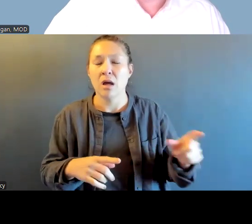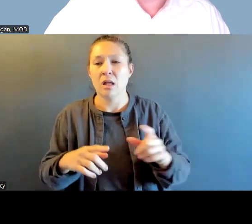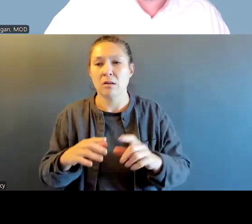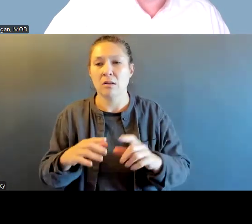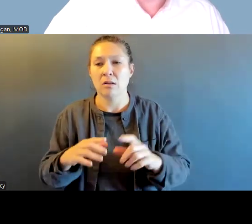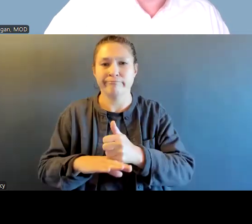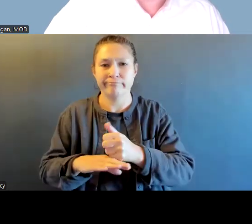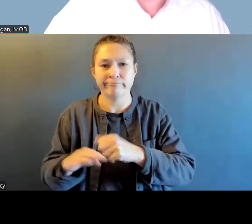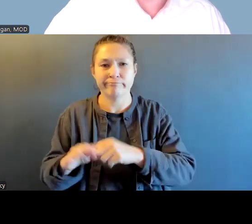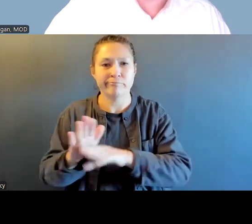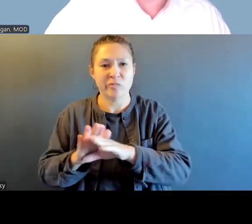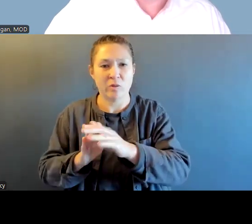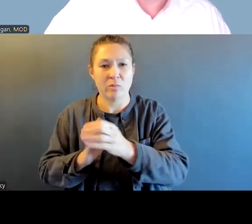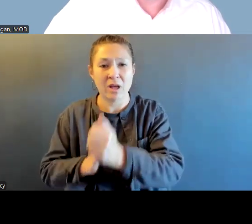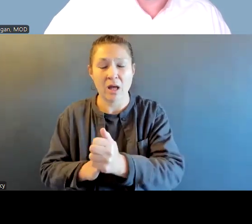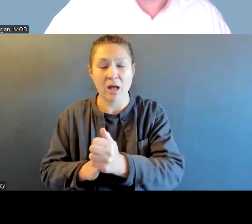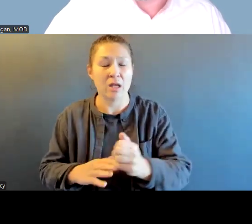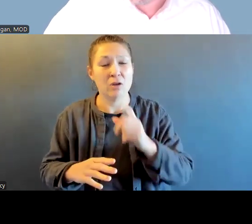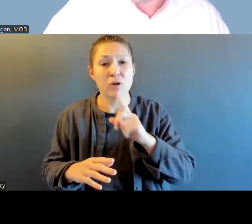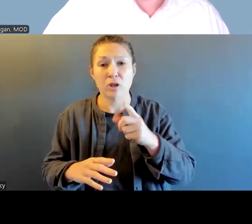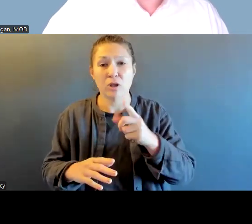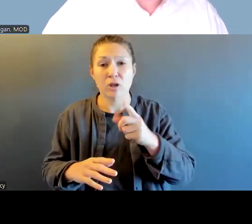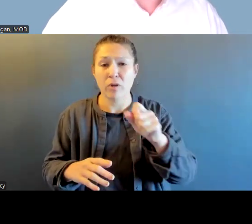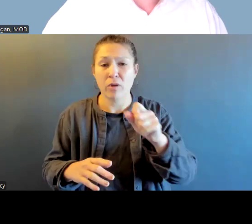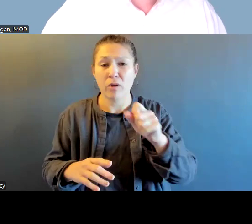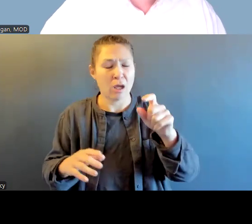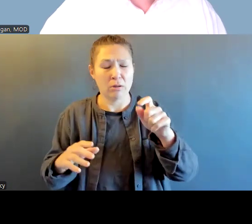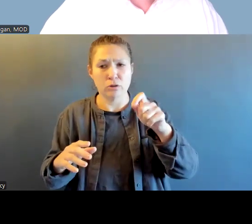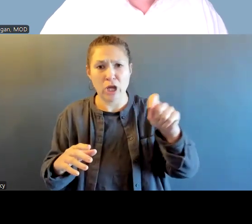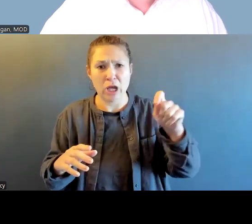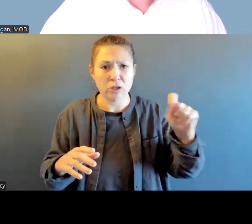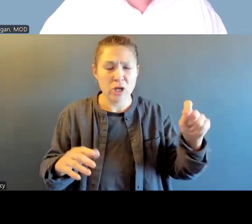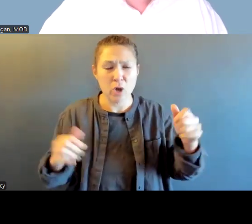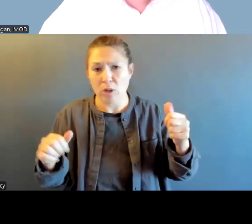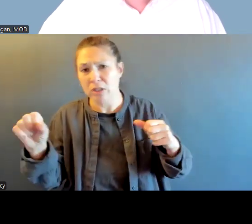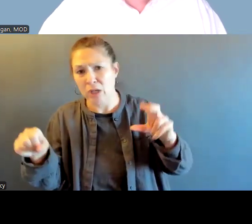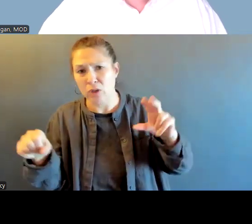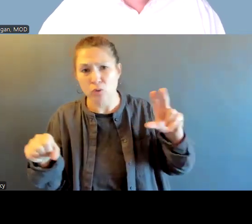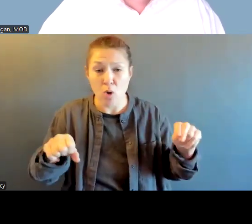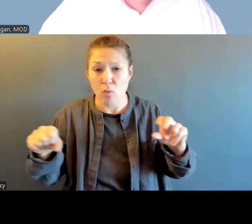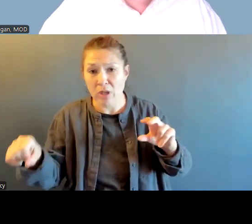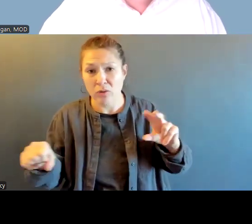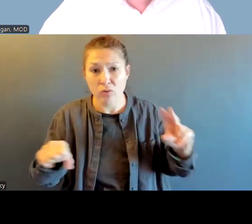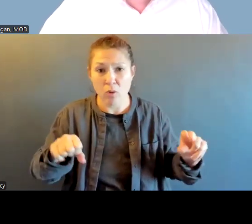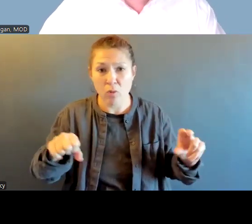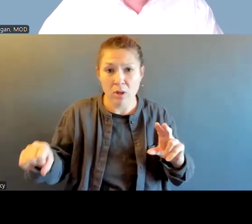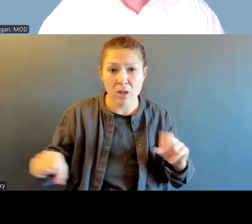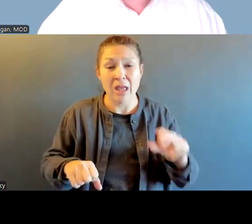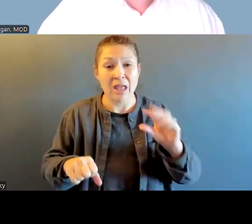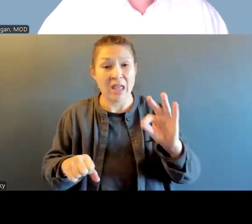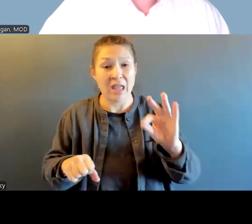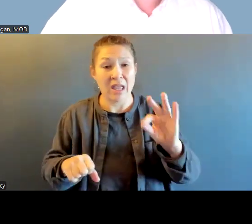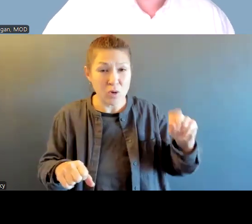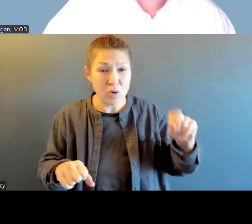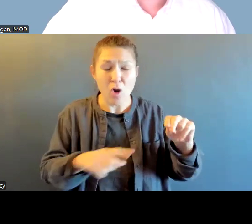yes or no questions about compliance. Is this blah or blah? If yes, good. If no, make a note, take a picture, and